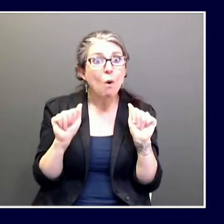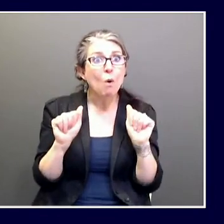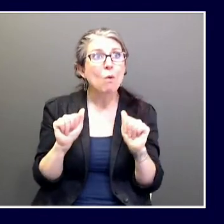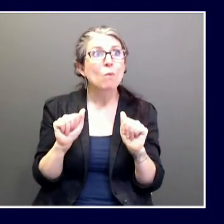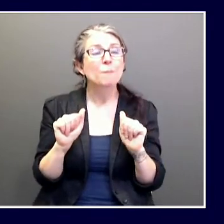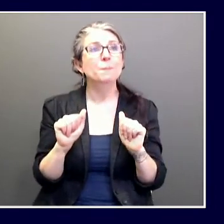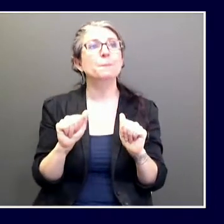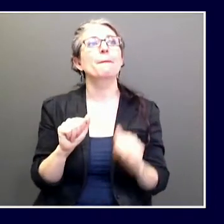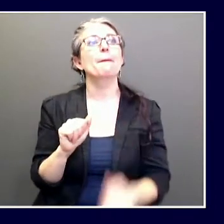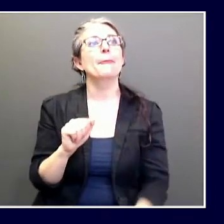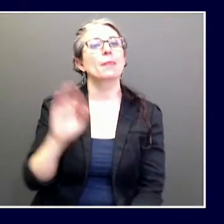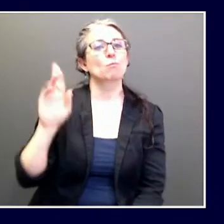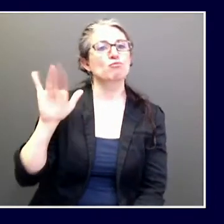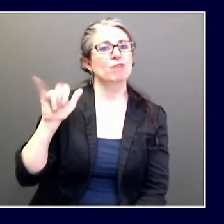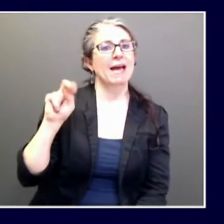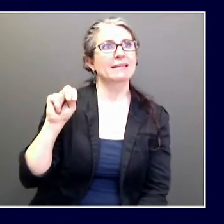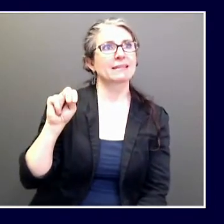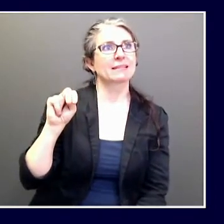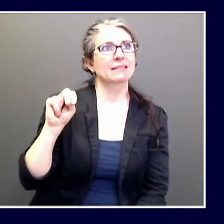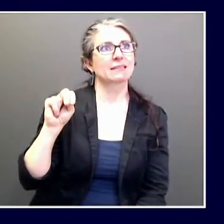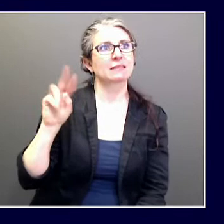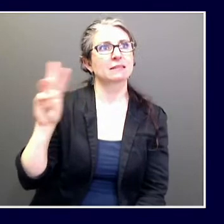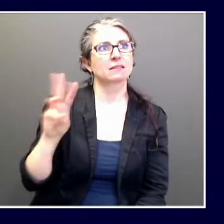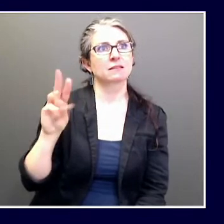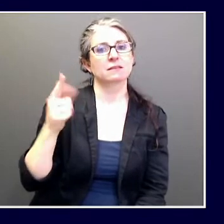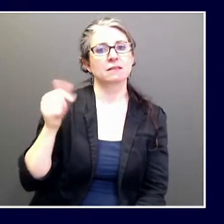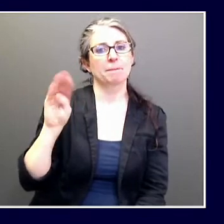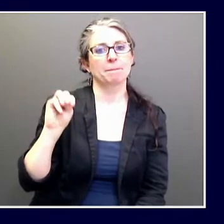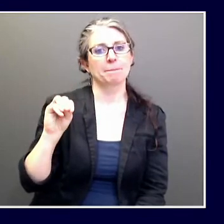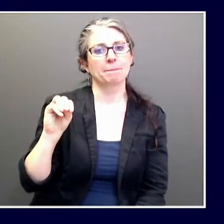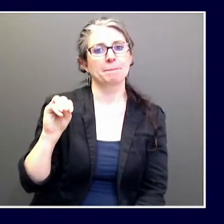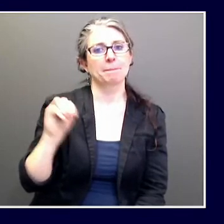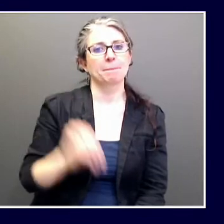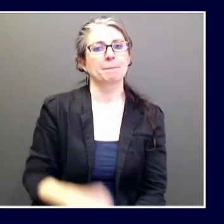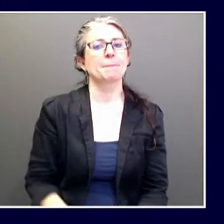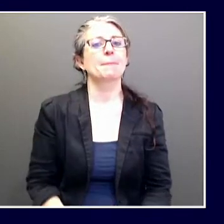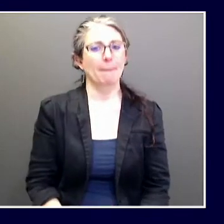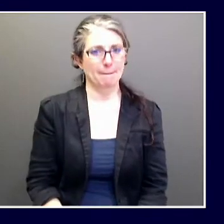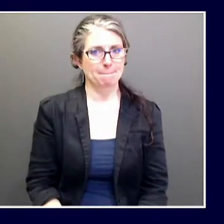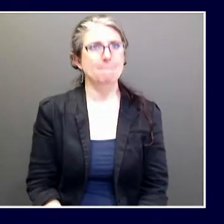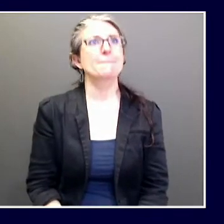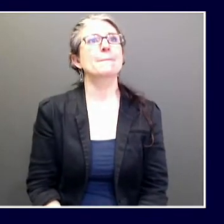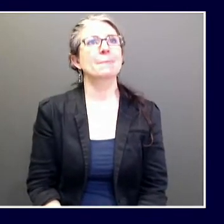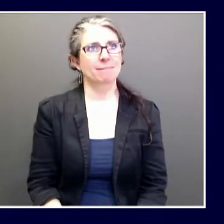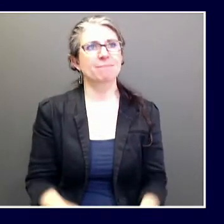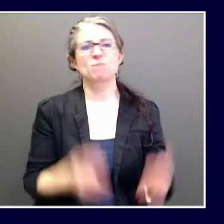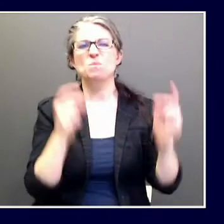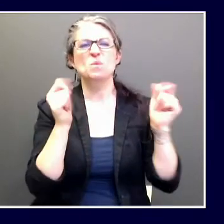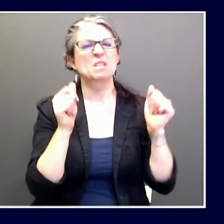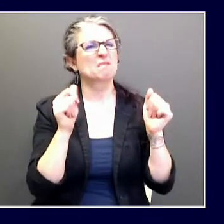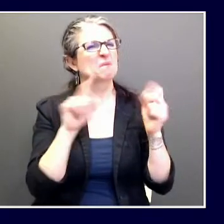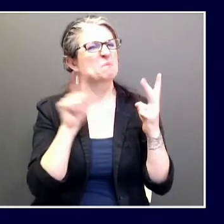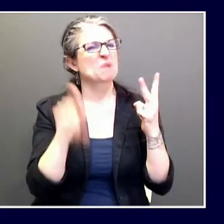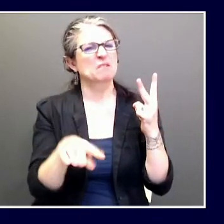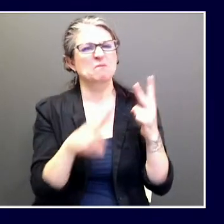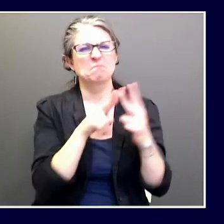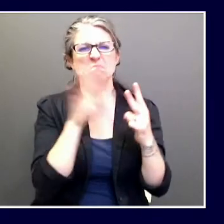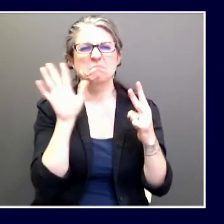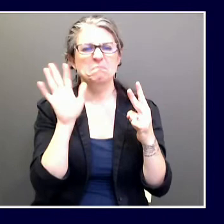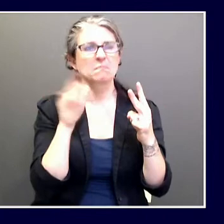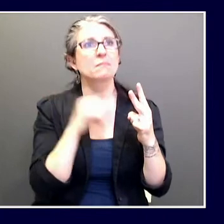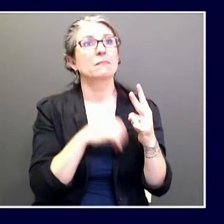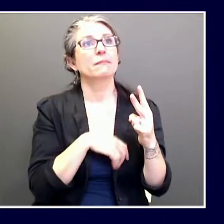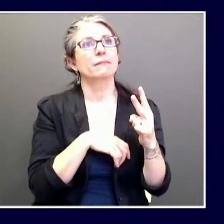at WAGM. Good afternoon, Dr. Shah. I have two quick questions for you, and one of them you touched